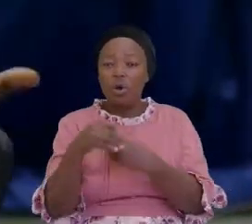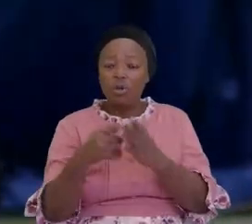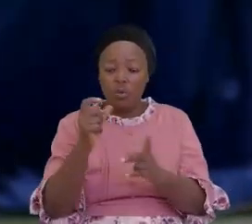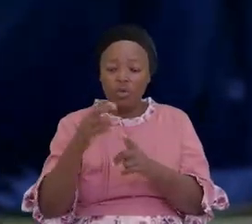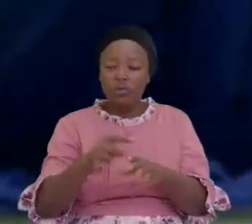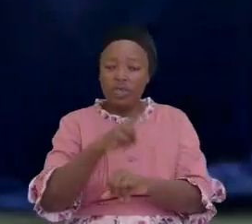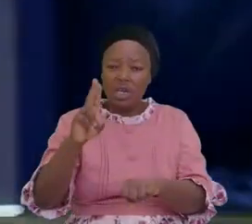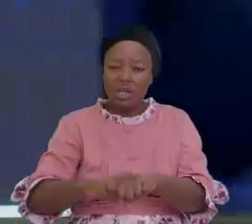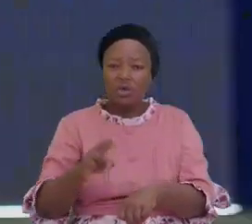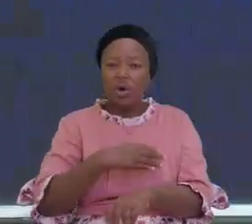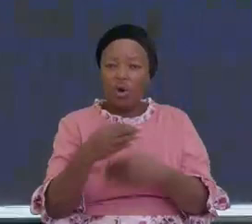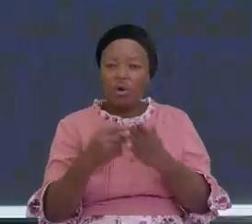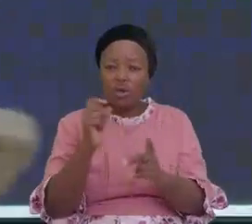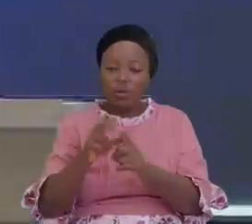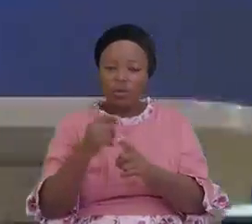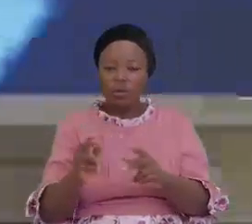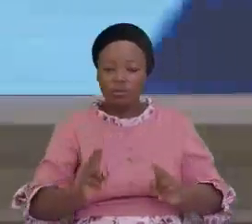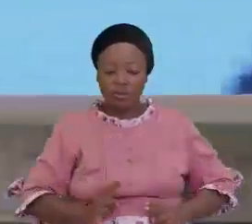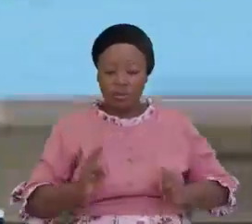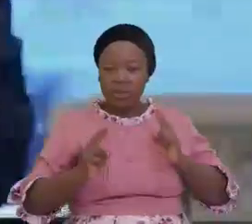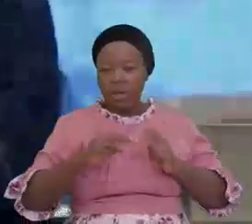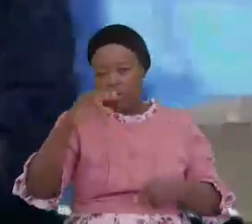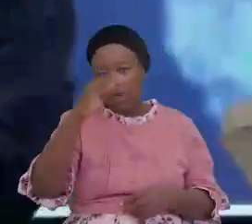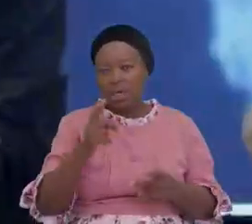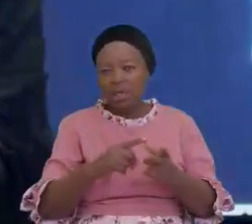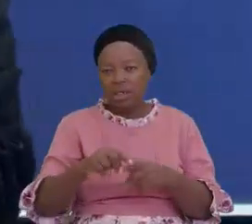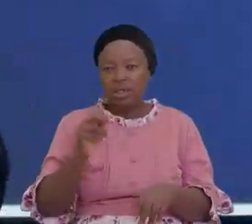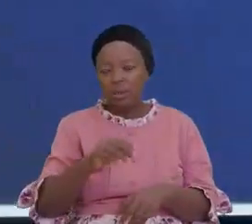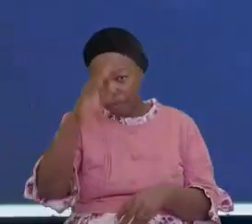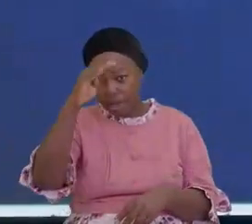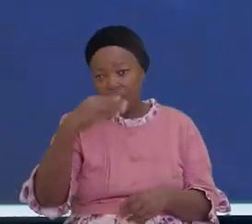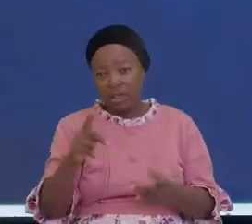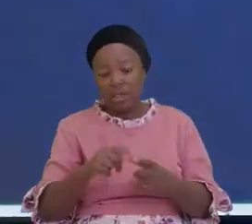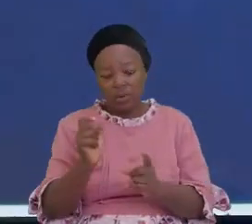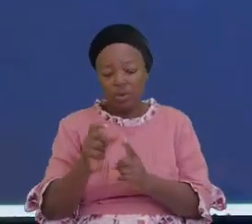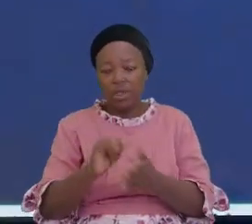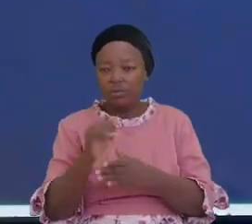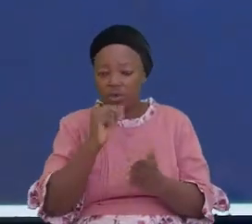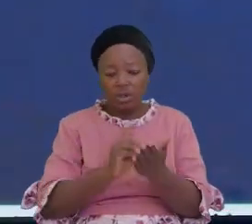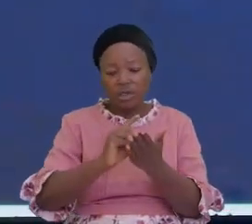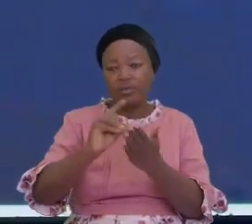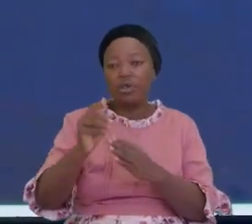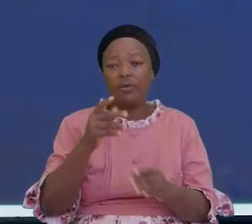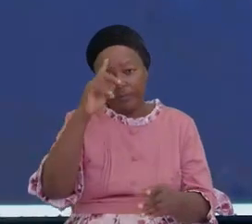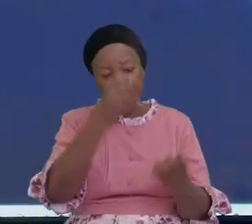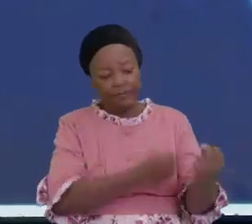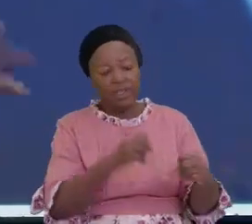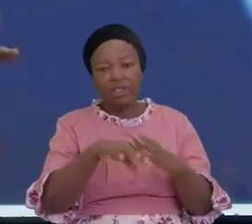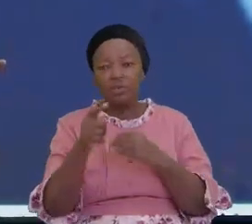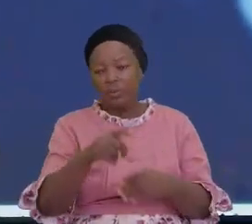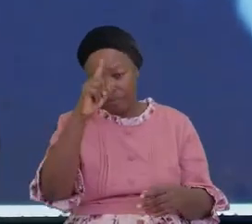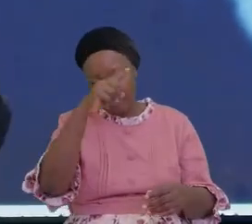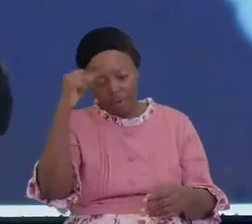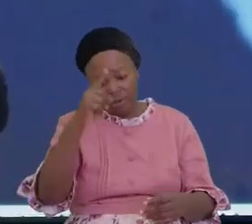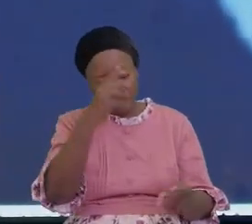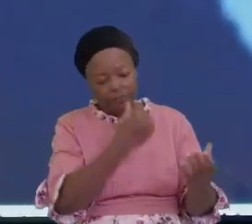and the words of human beings and the words that will not develop faith in you. Faith coming by hearing, hearing